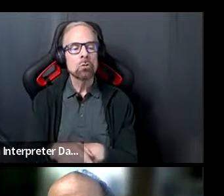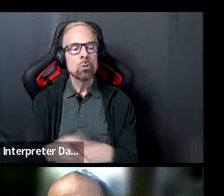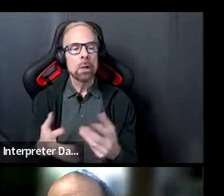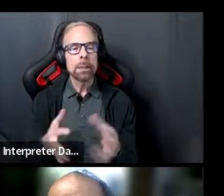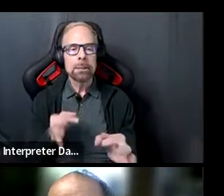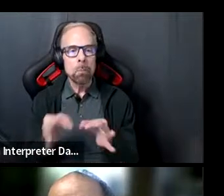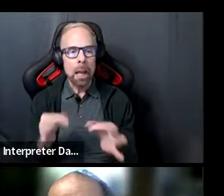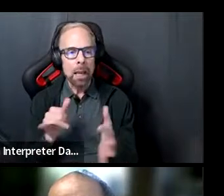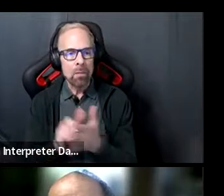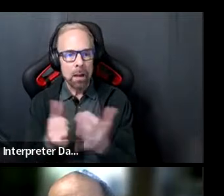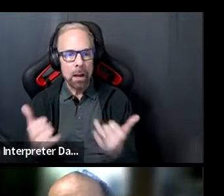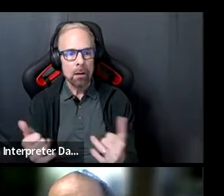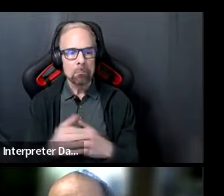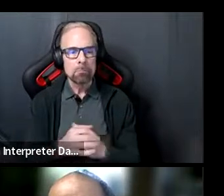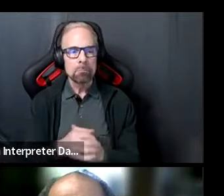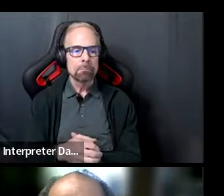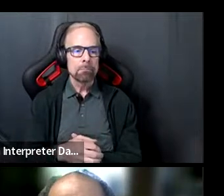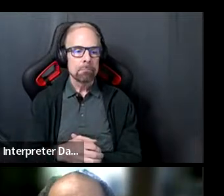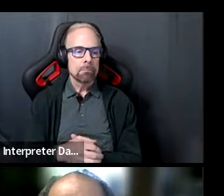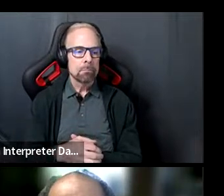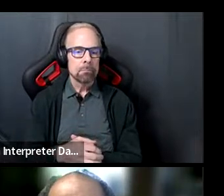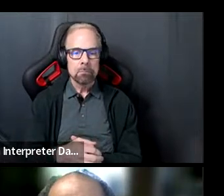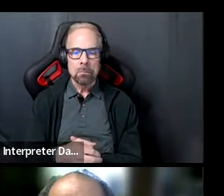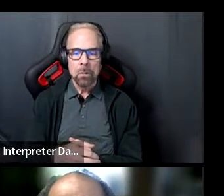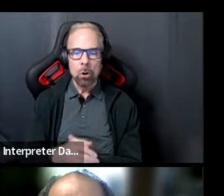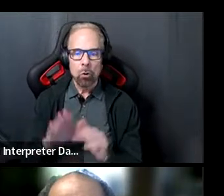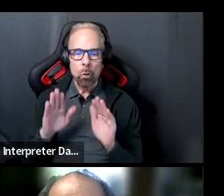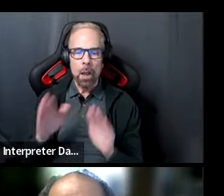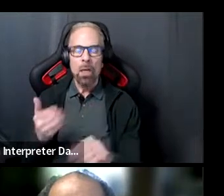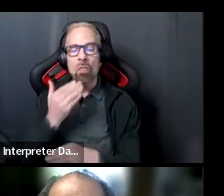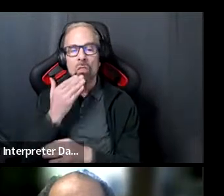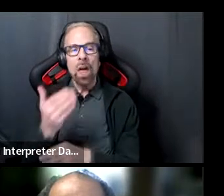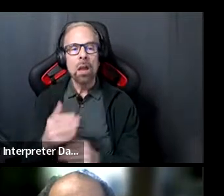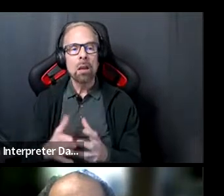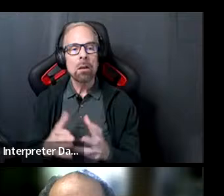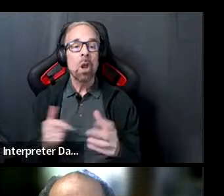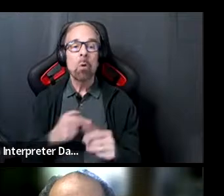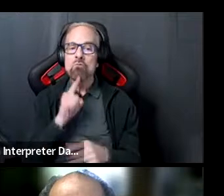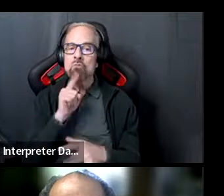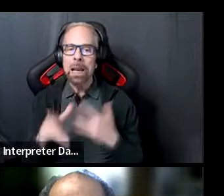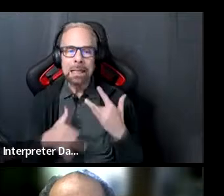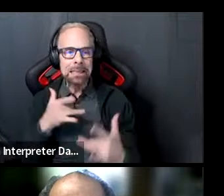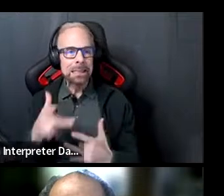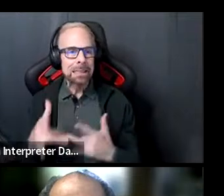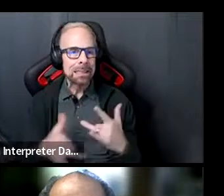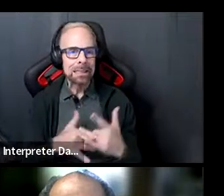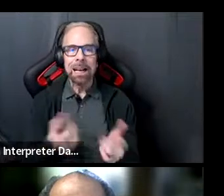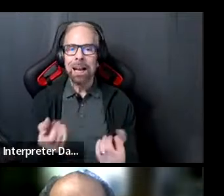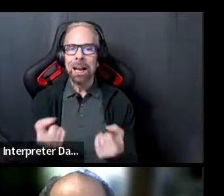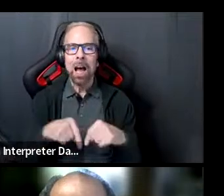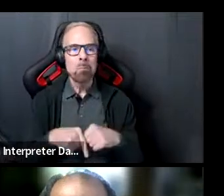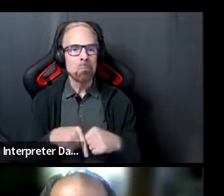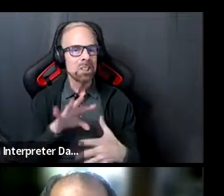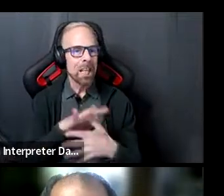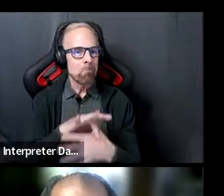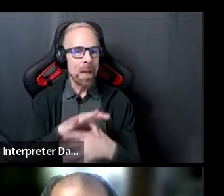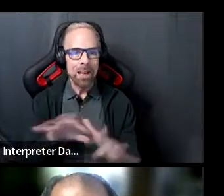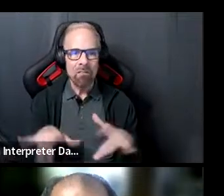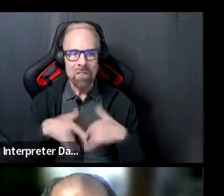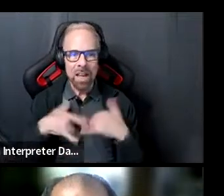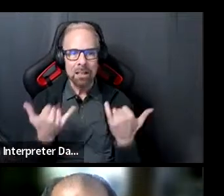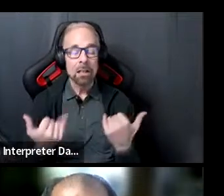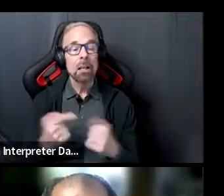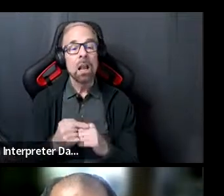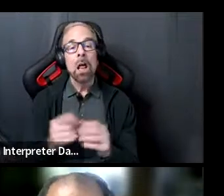conversation. Great. Thanks so much. I'm excited to get to main event here for today. And so just a little